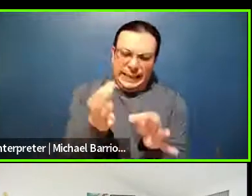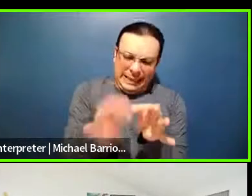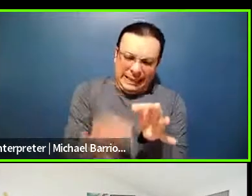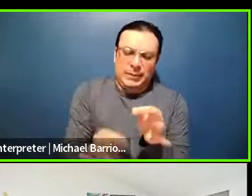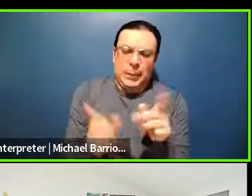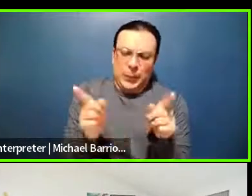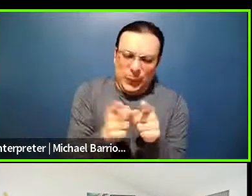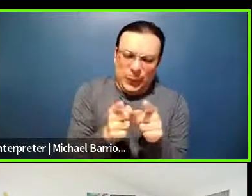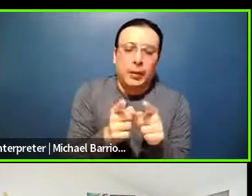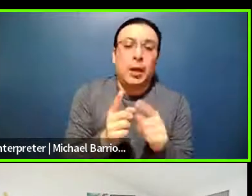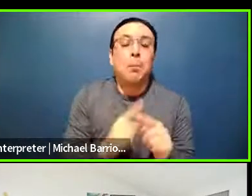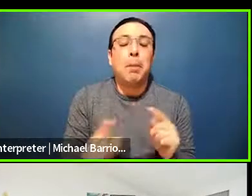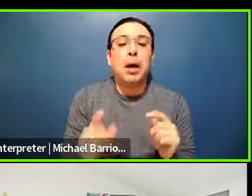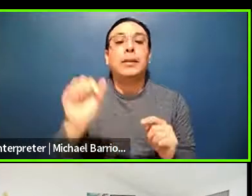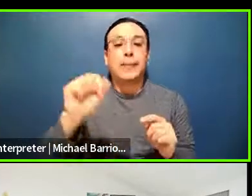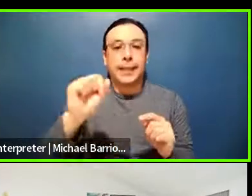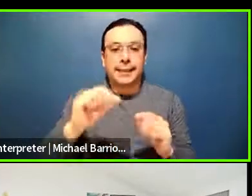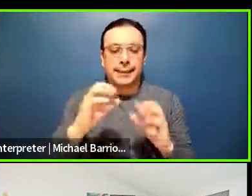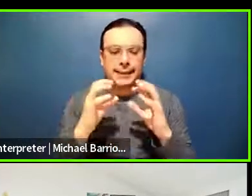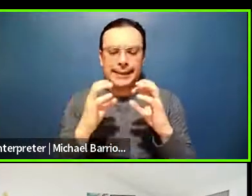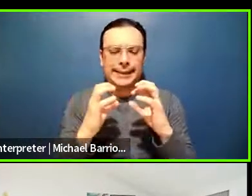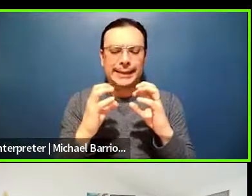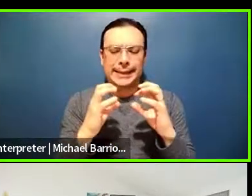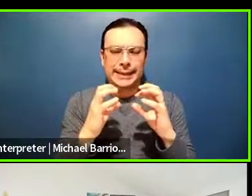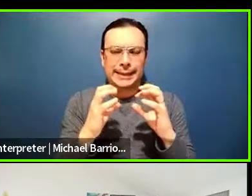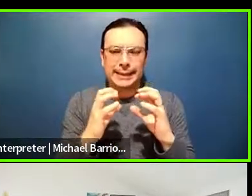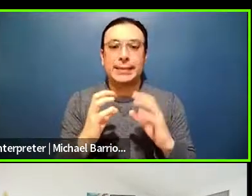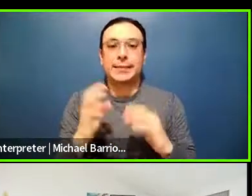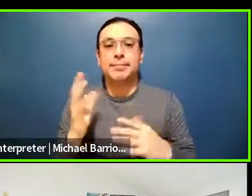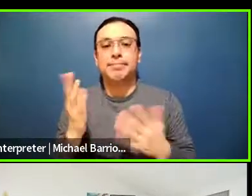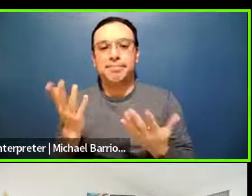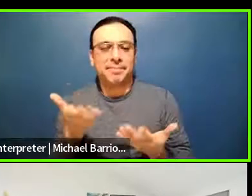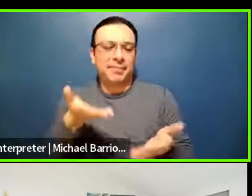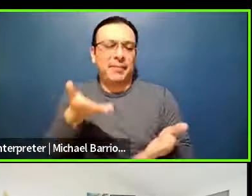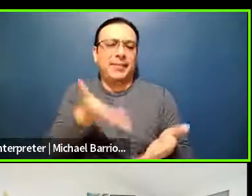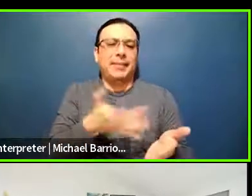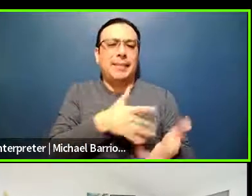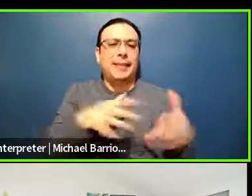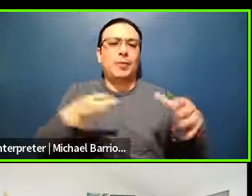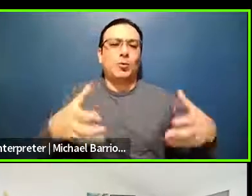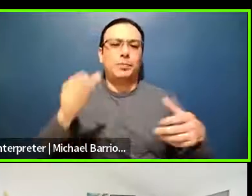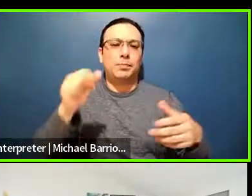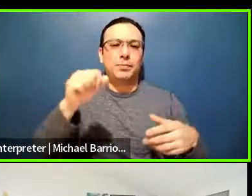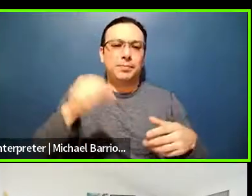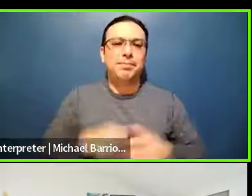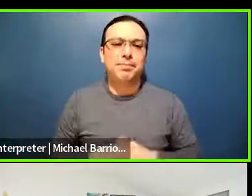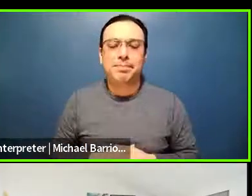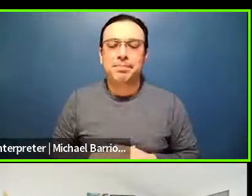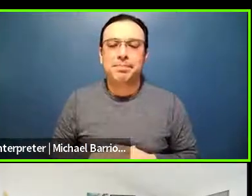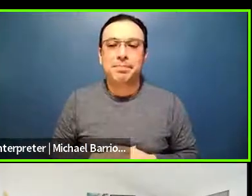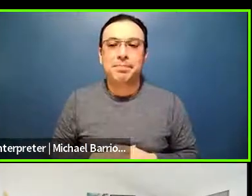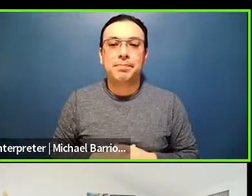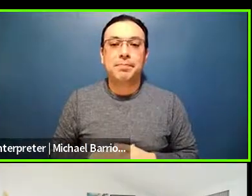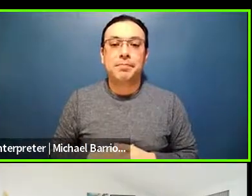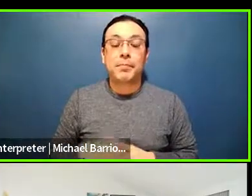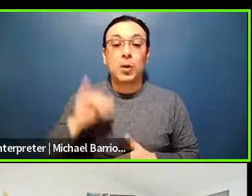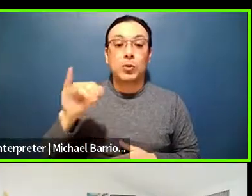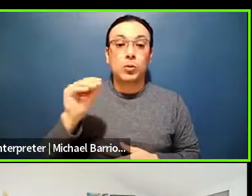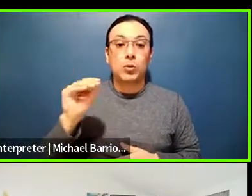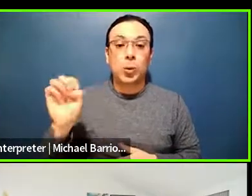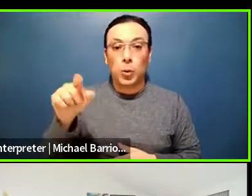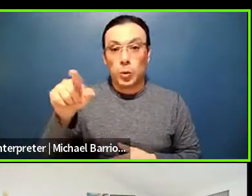happens oftentimes in these groups. Can I say something? I also wanted to just sort of to speak to Sami's point. I think